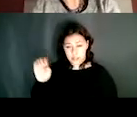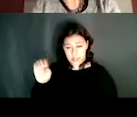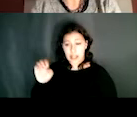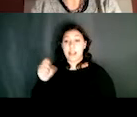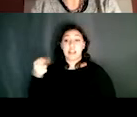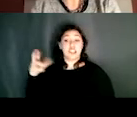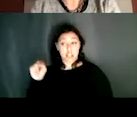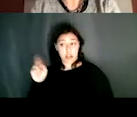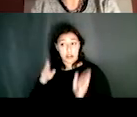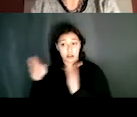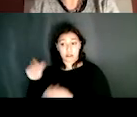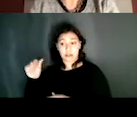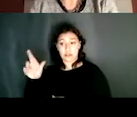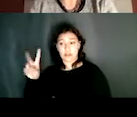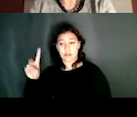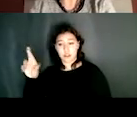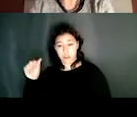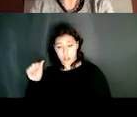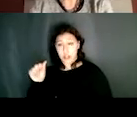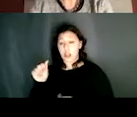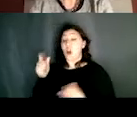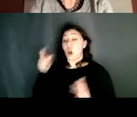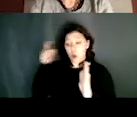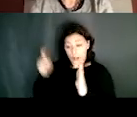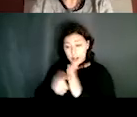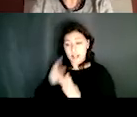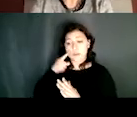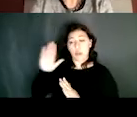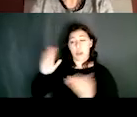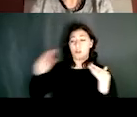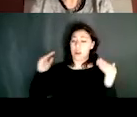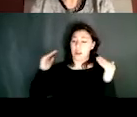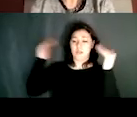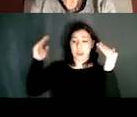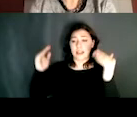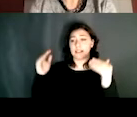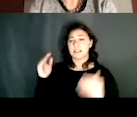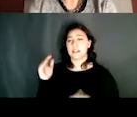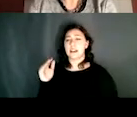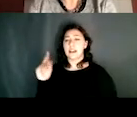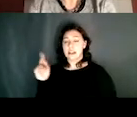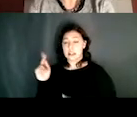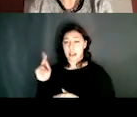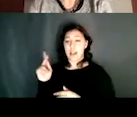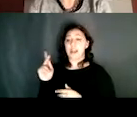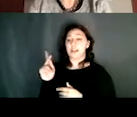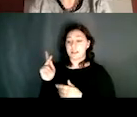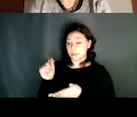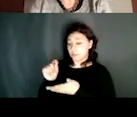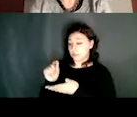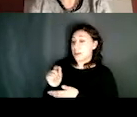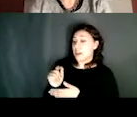the Advanced K Scholar Development Initiative. Advanced K is a one-year intensive writing and development program for